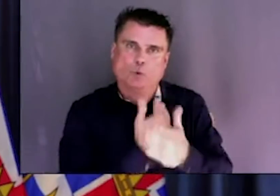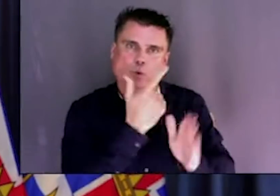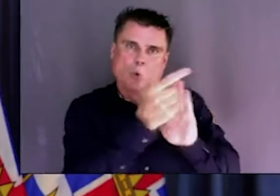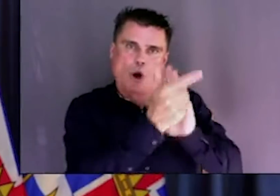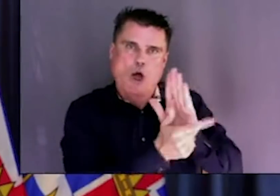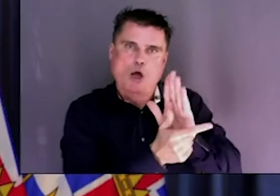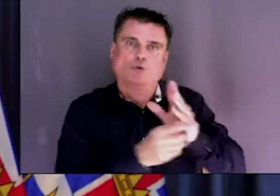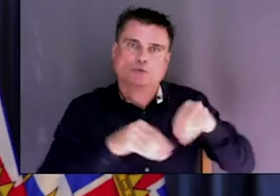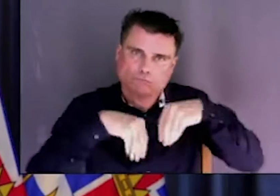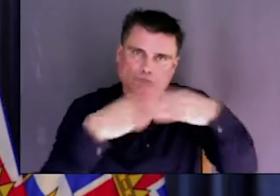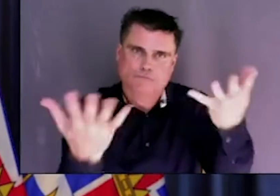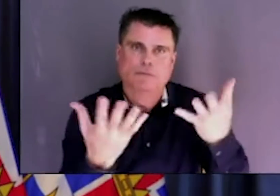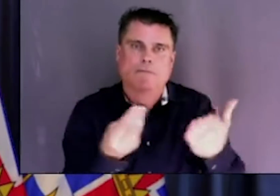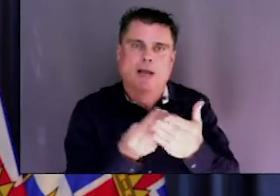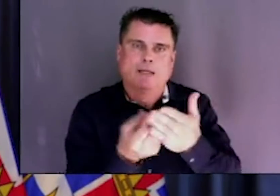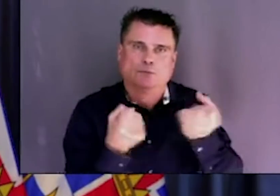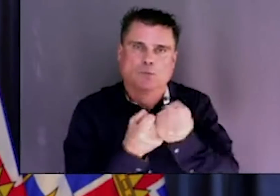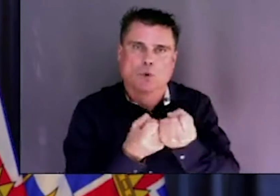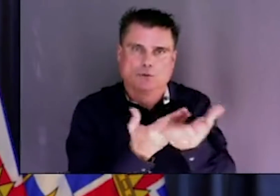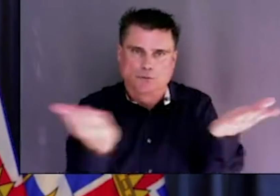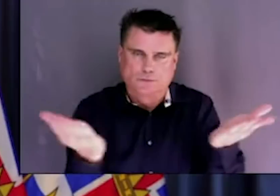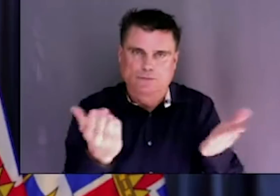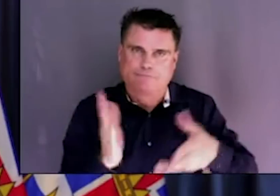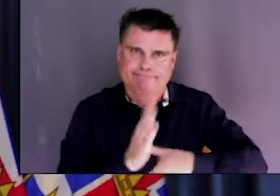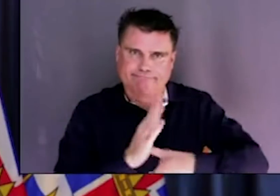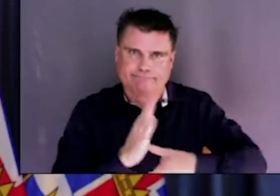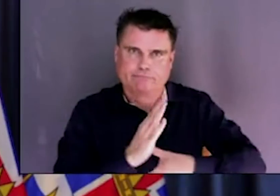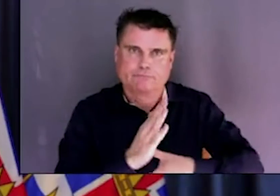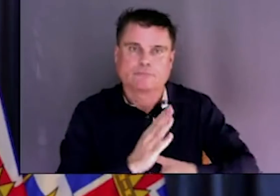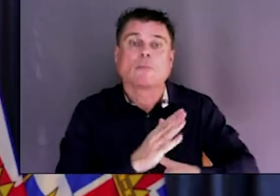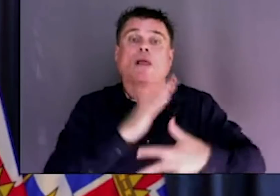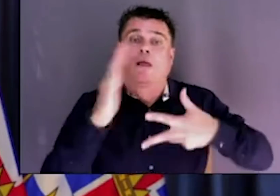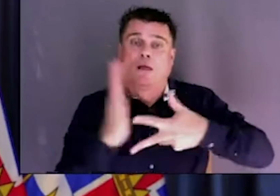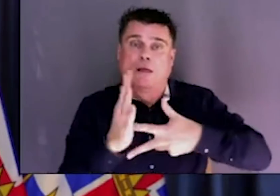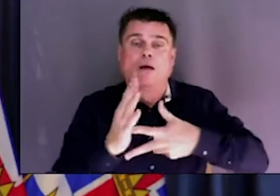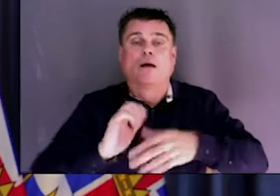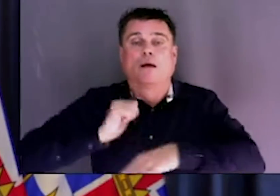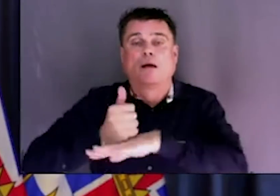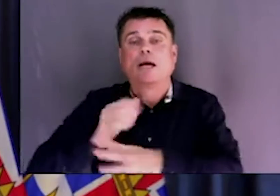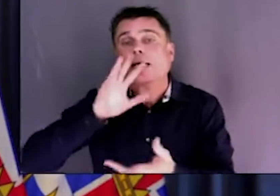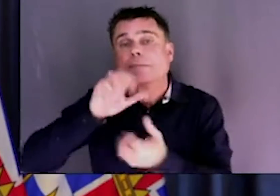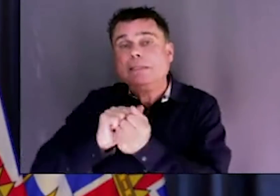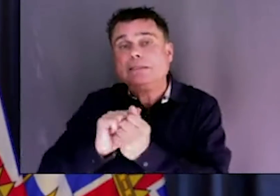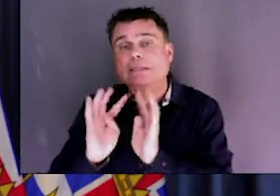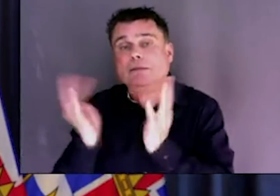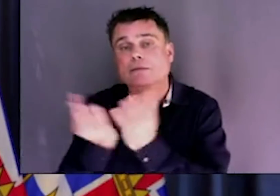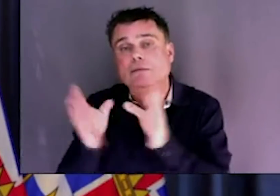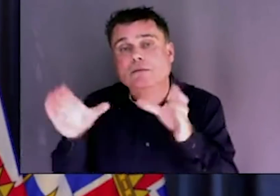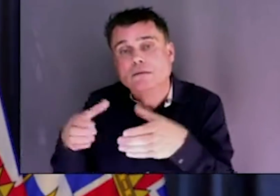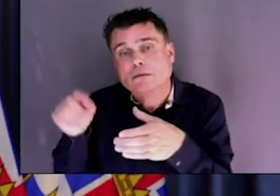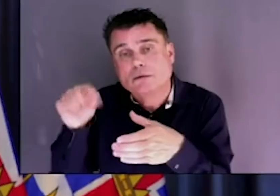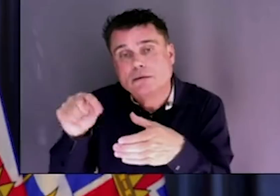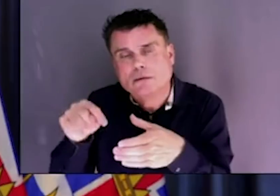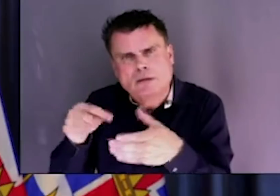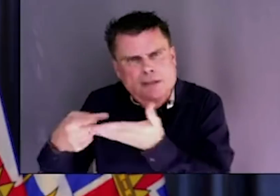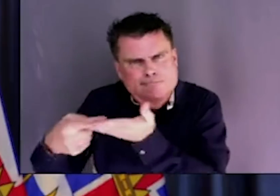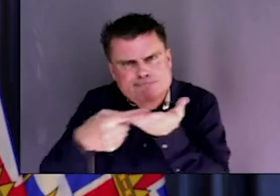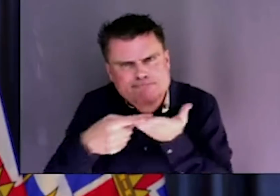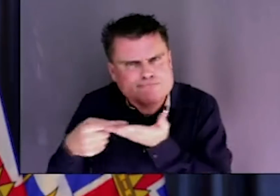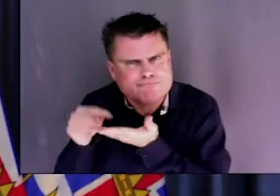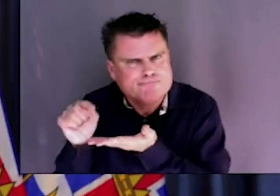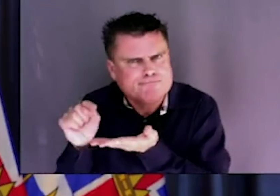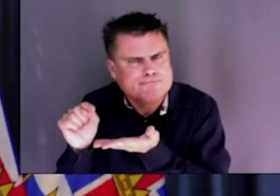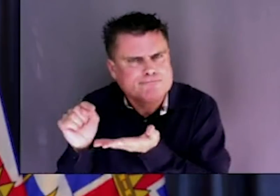on by a committee of cabinet right now. The legislative committee will be looking at that to see what we need to do. We don't have any